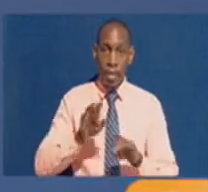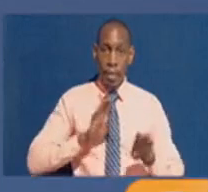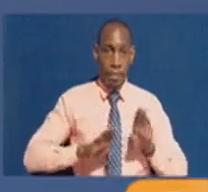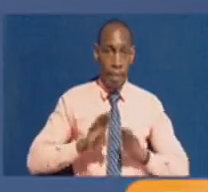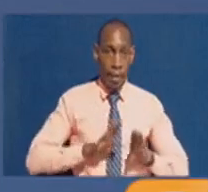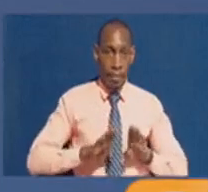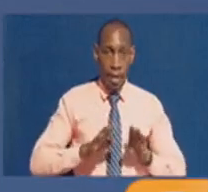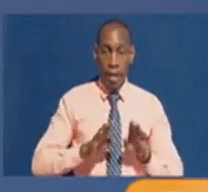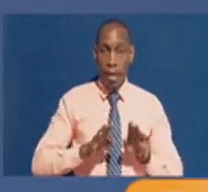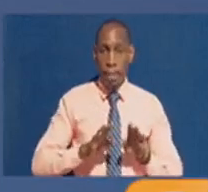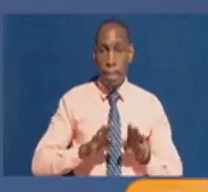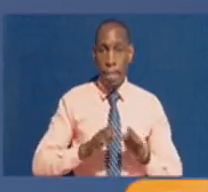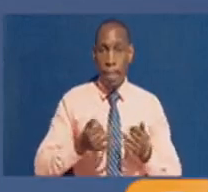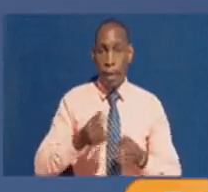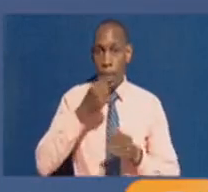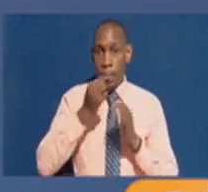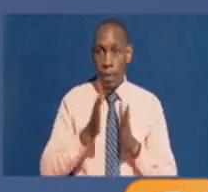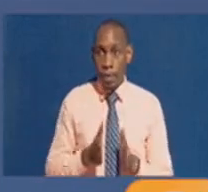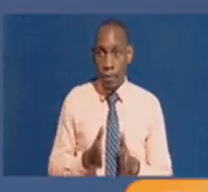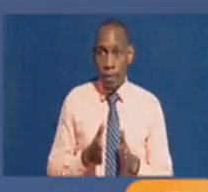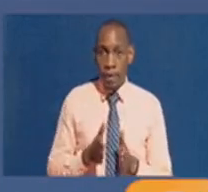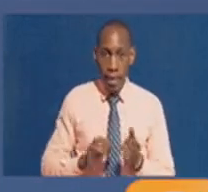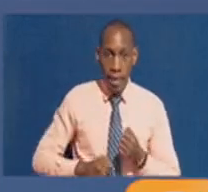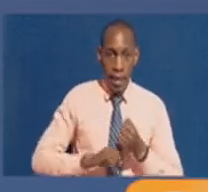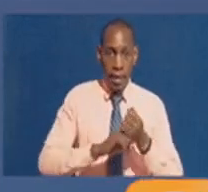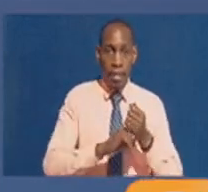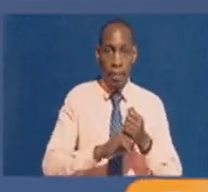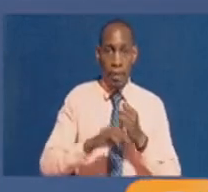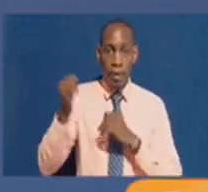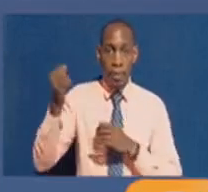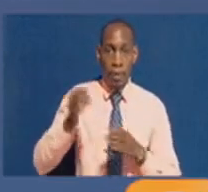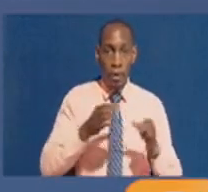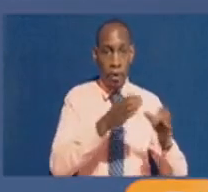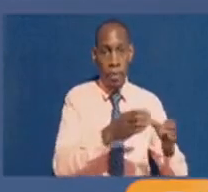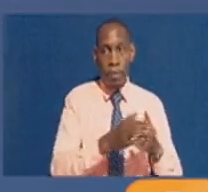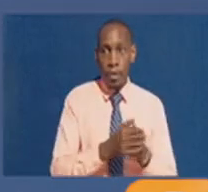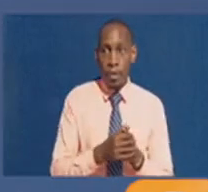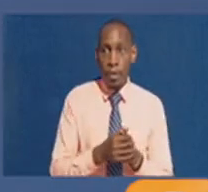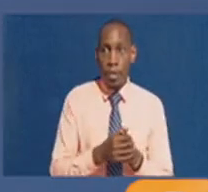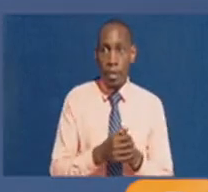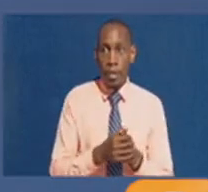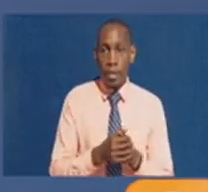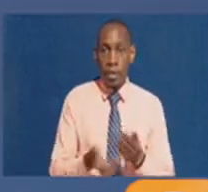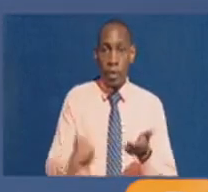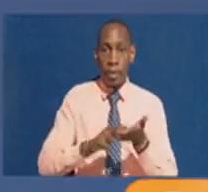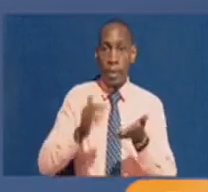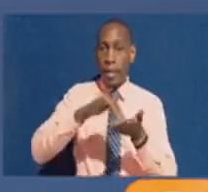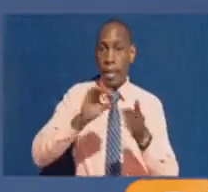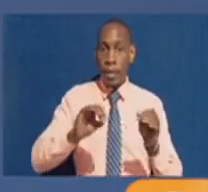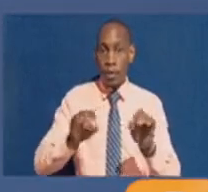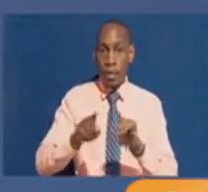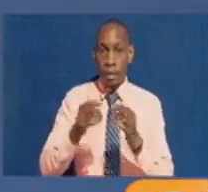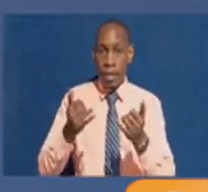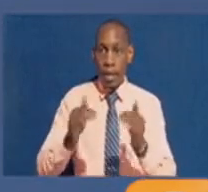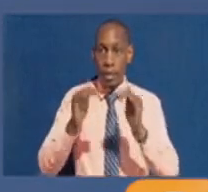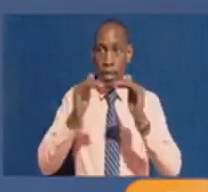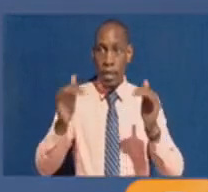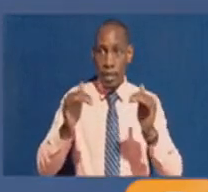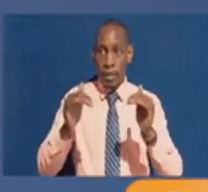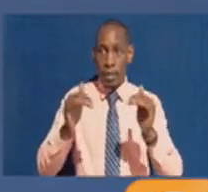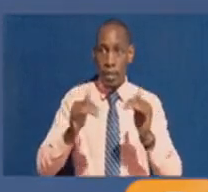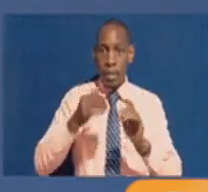behavior whereby a referee takes side with one side of the divide does not repeat again. And that's how, Wahiga, democracy grows in